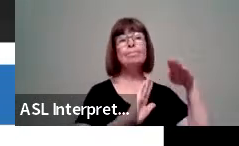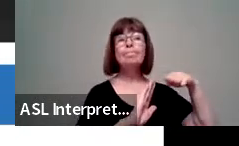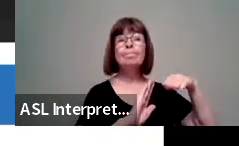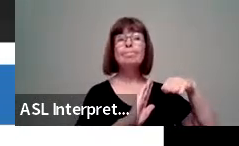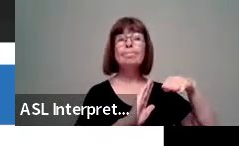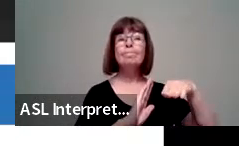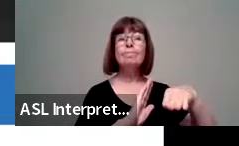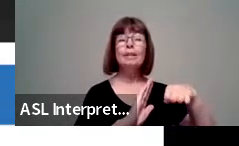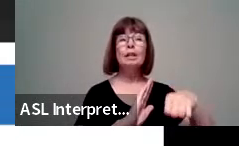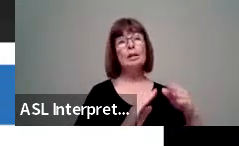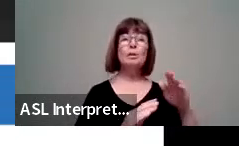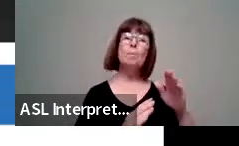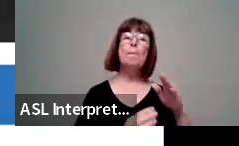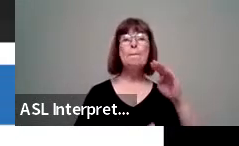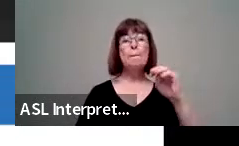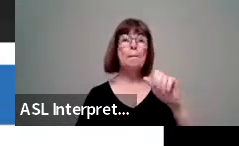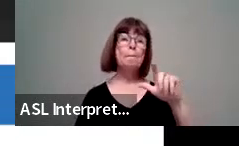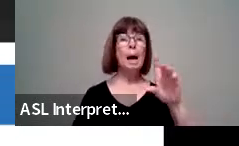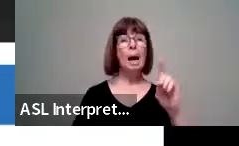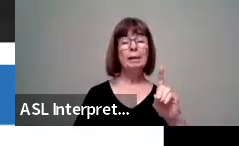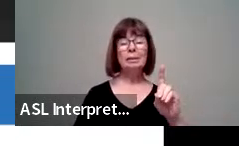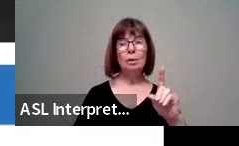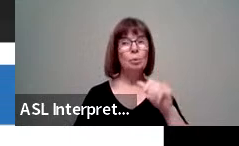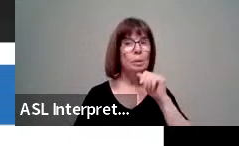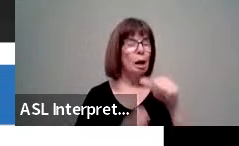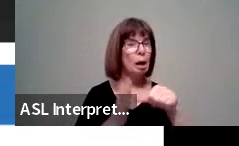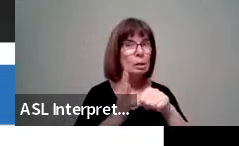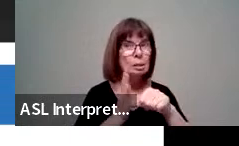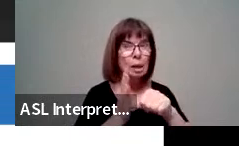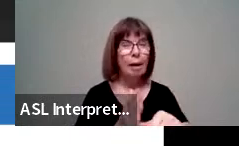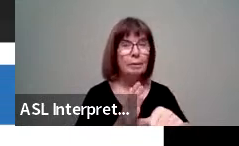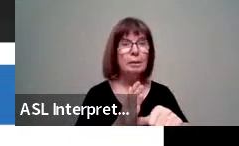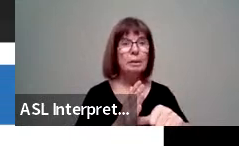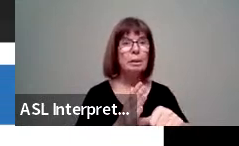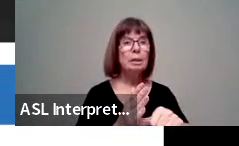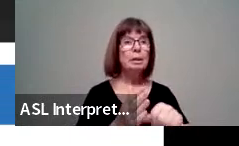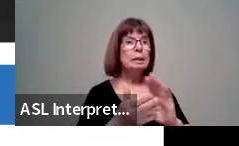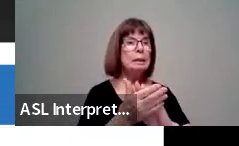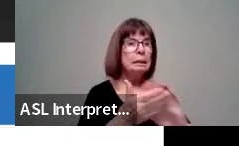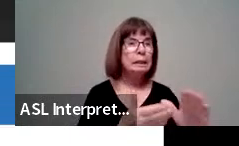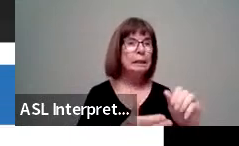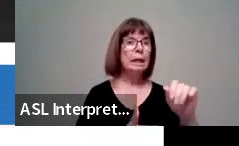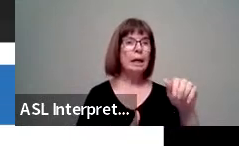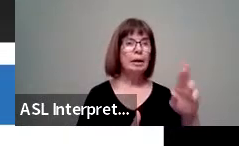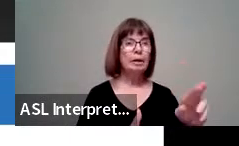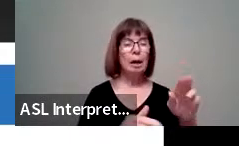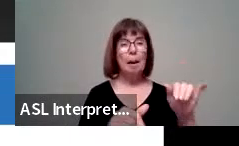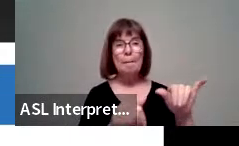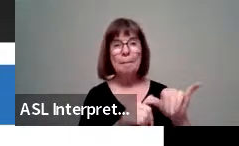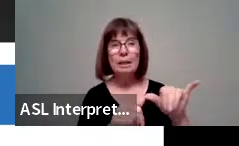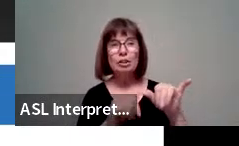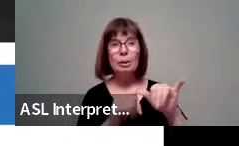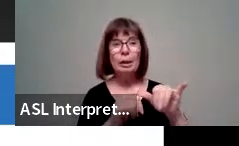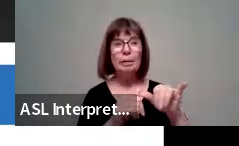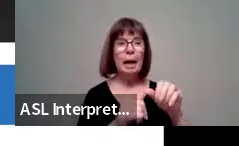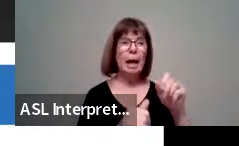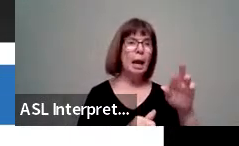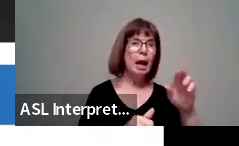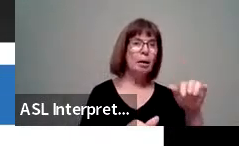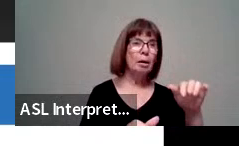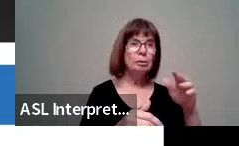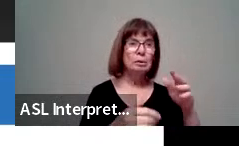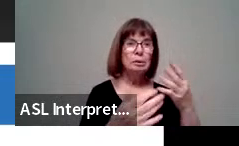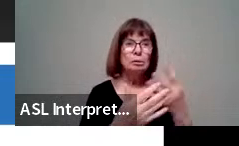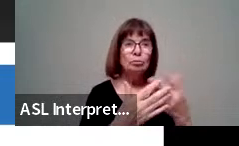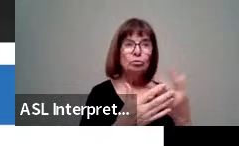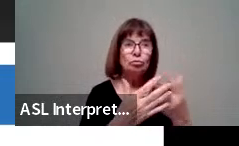saying things like it's milder. We're not emphasizing ventilation, clean air, measuring the ventilation in a room, having HEPA